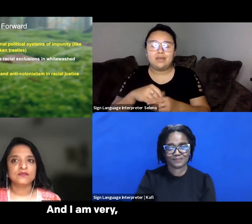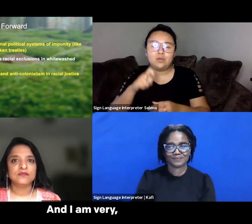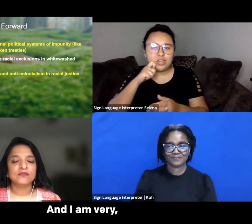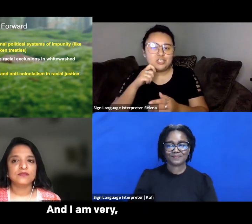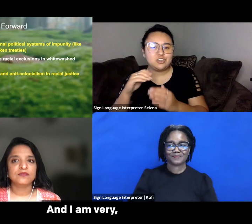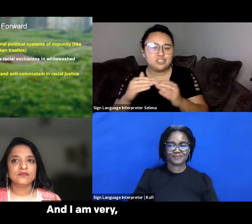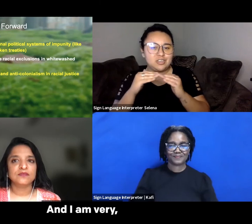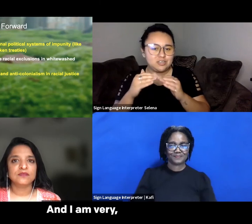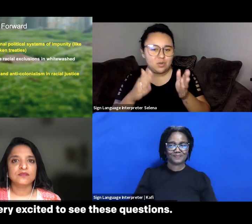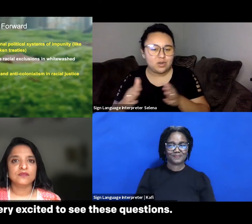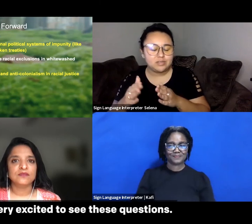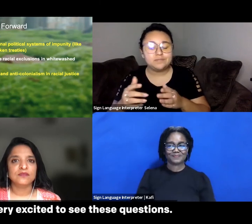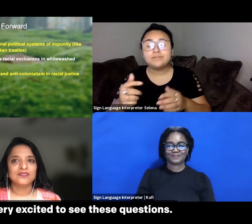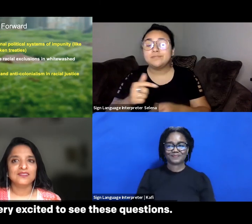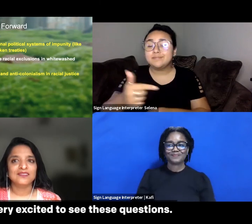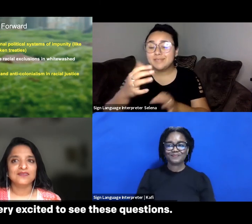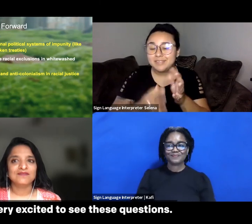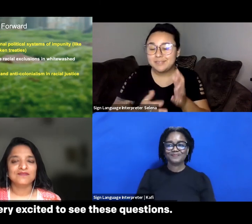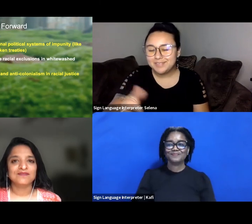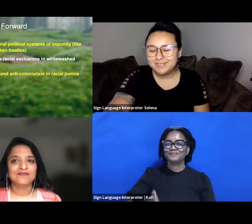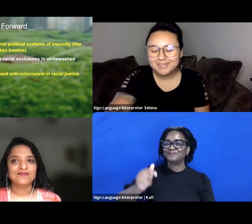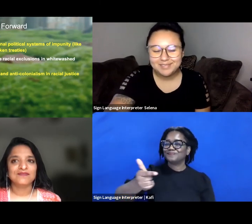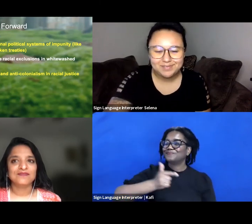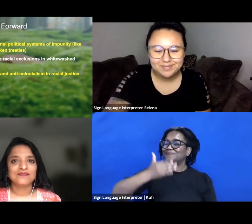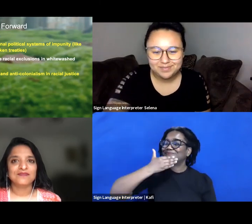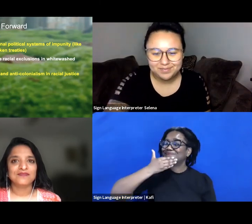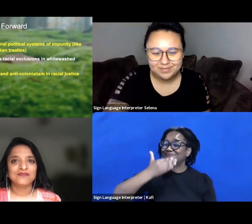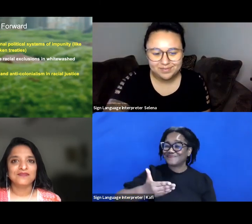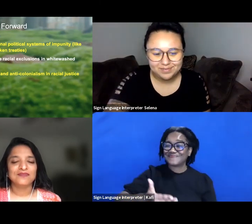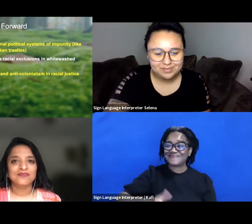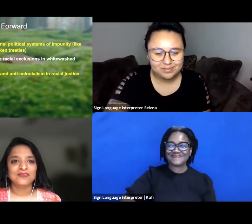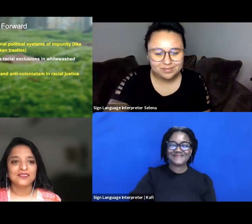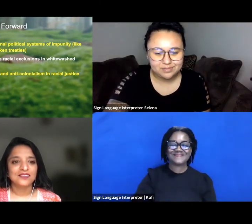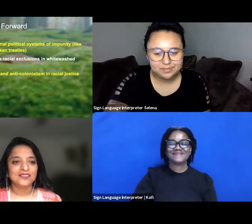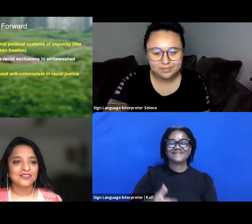And I am very, very excited to see these questions.